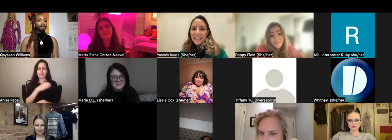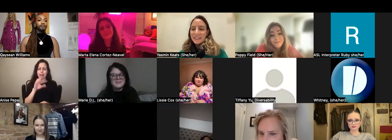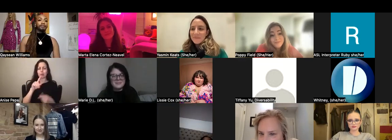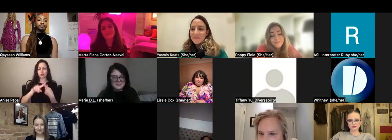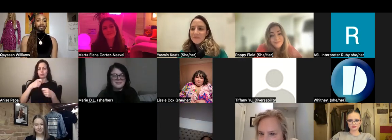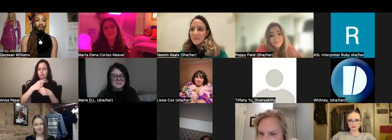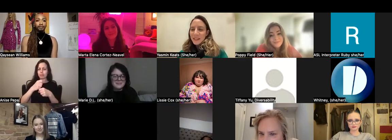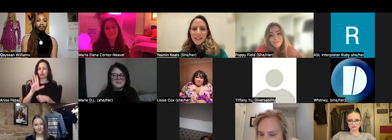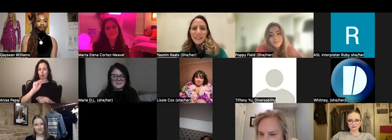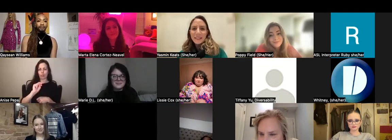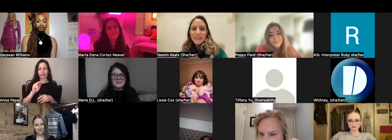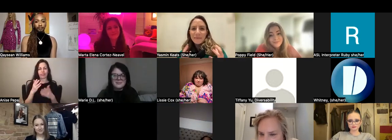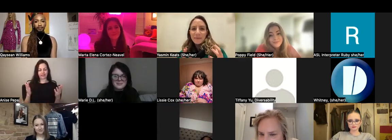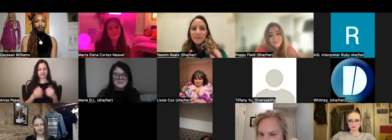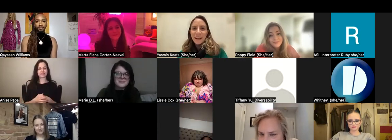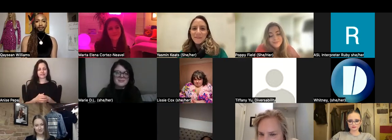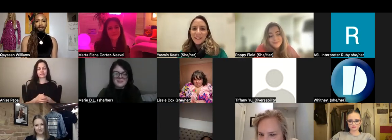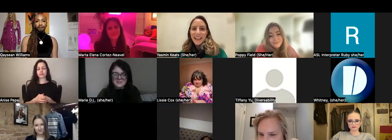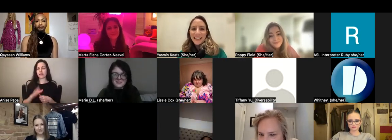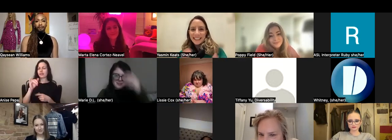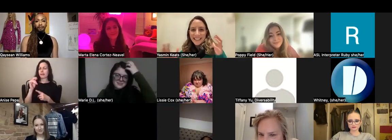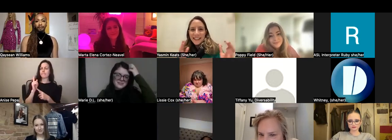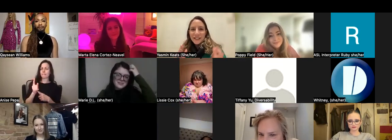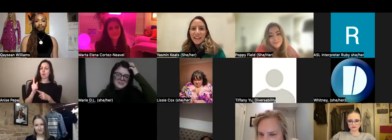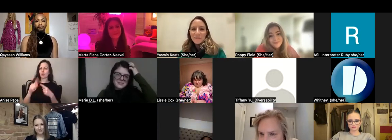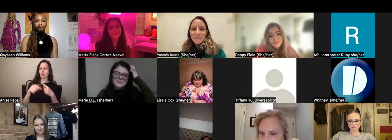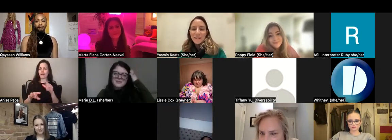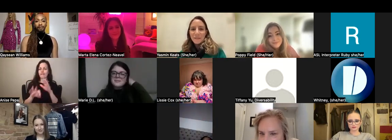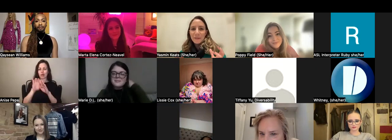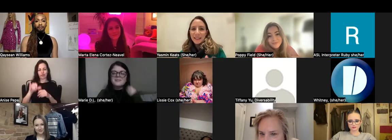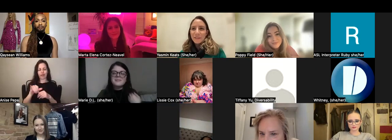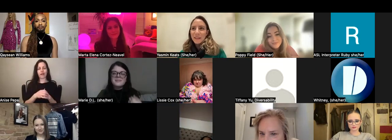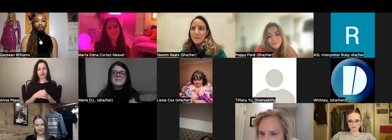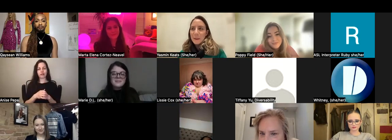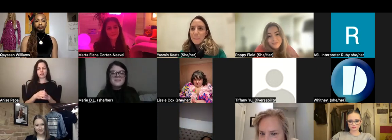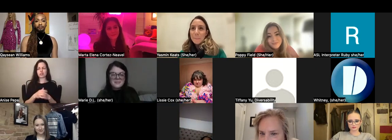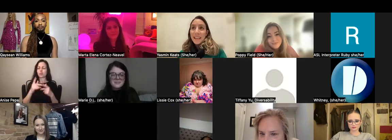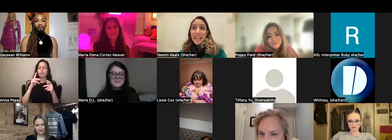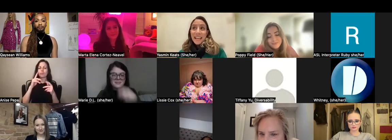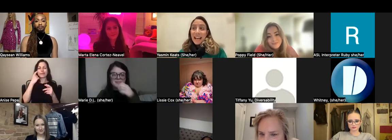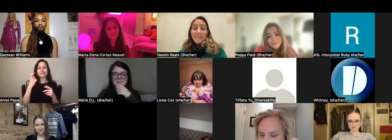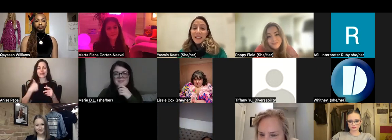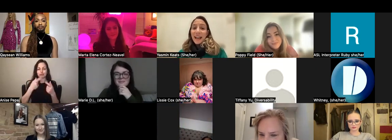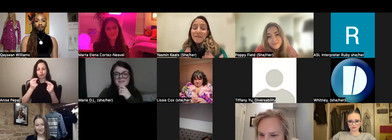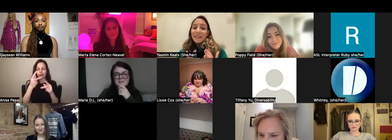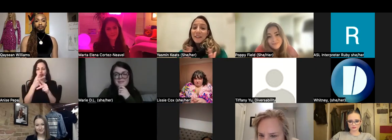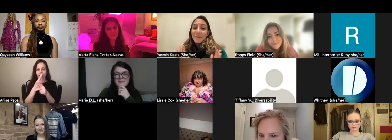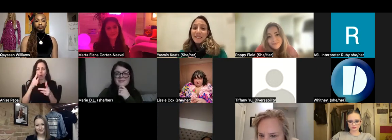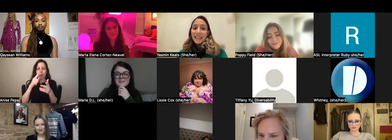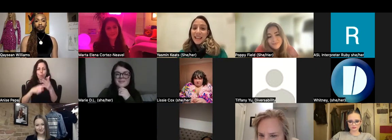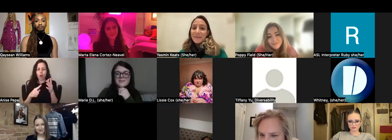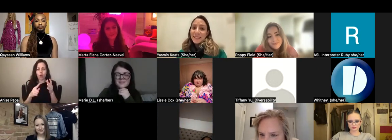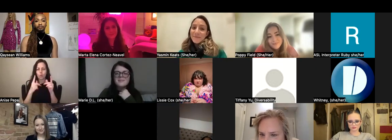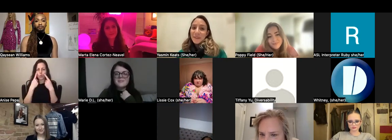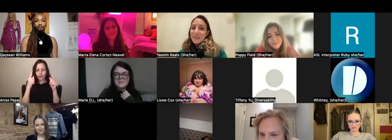And so I think the moment when I found that is trying to figure out what worked for me. But I mean, I found Open